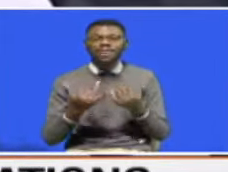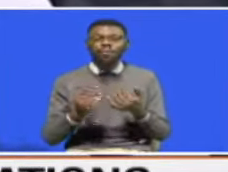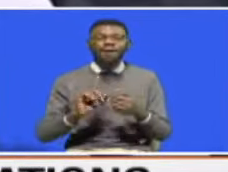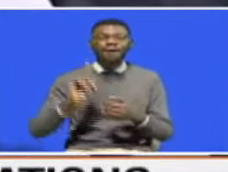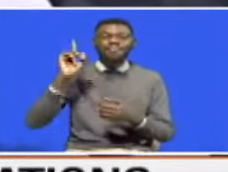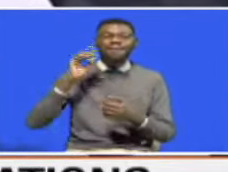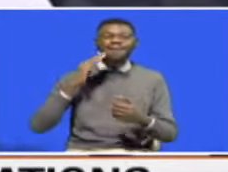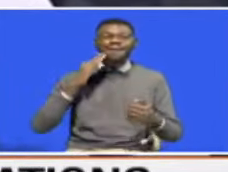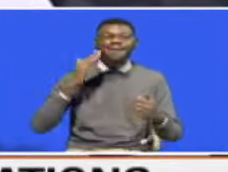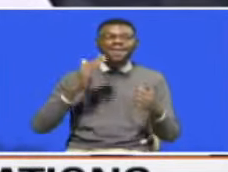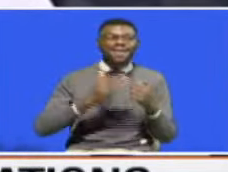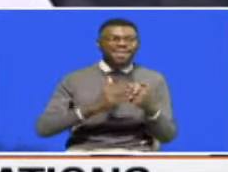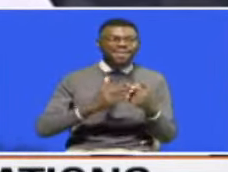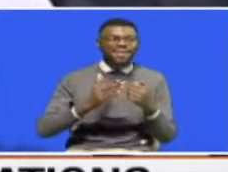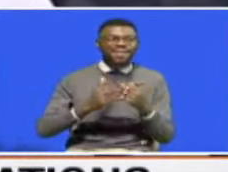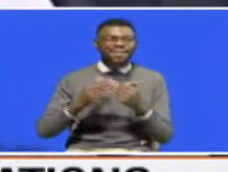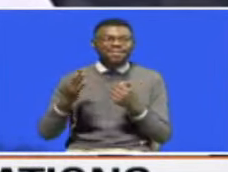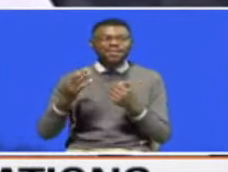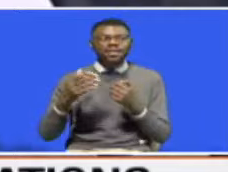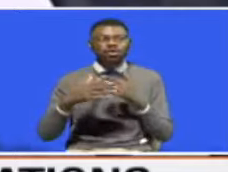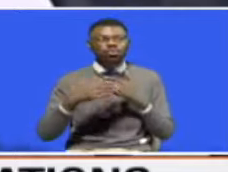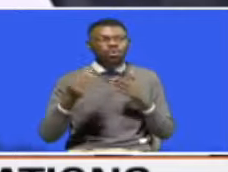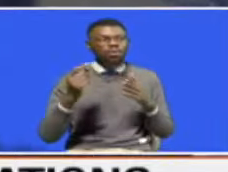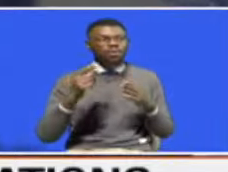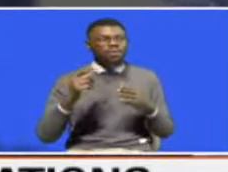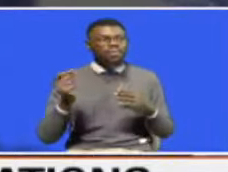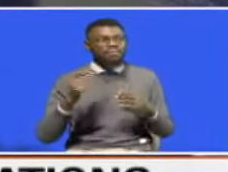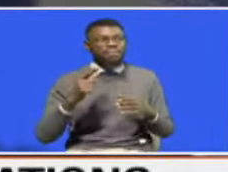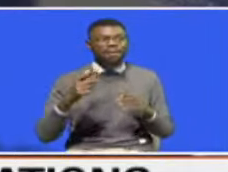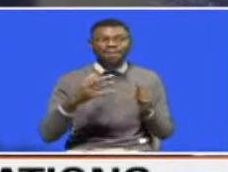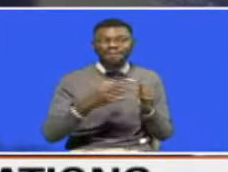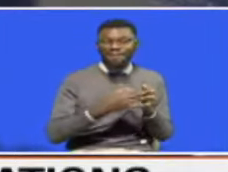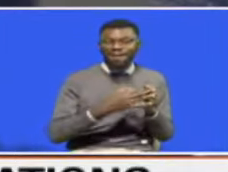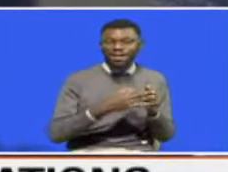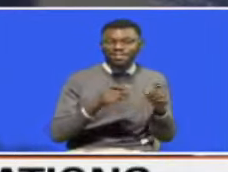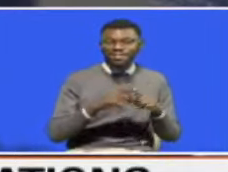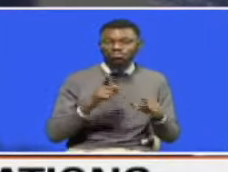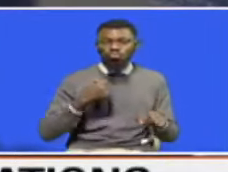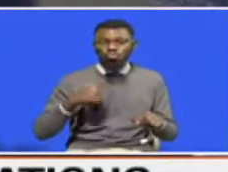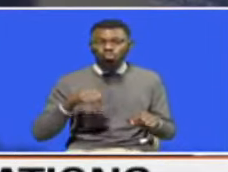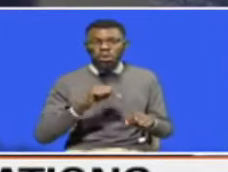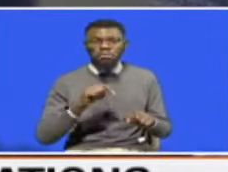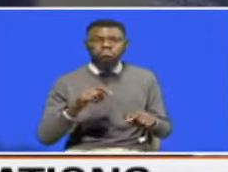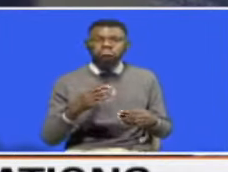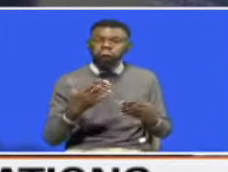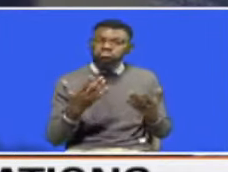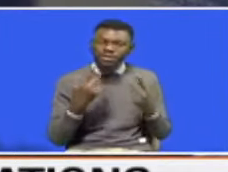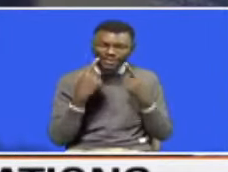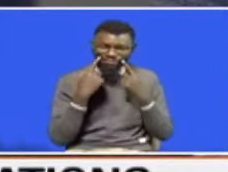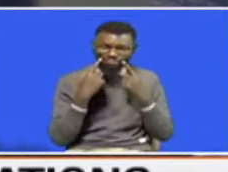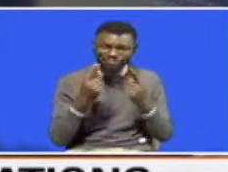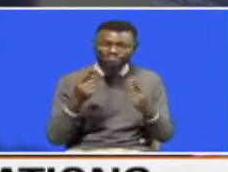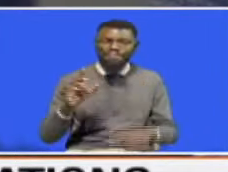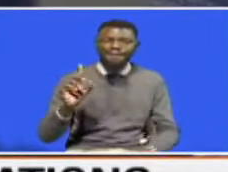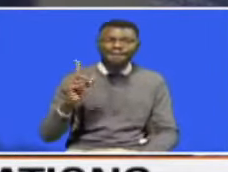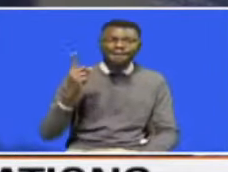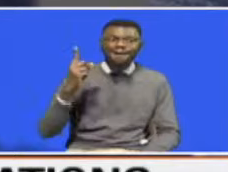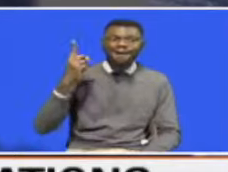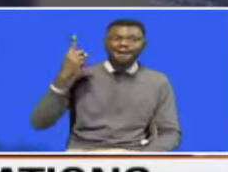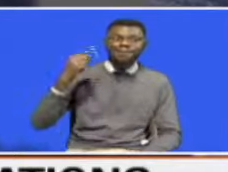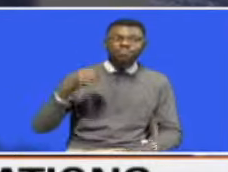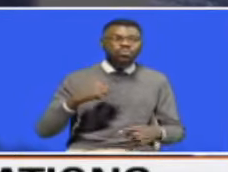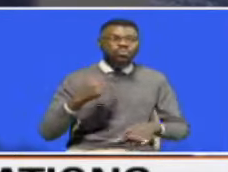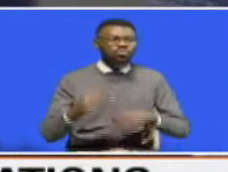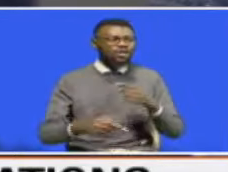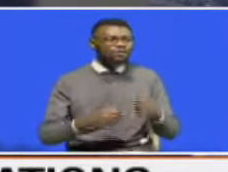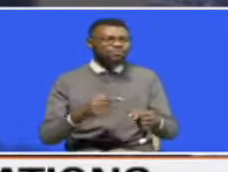$903 in the month of August. And from where we sit as a regulator, we see this trend continuing towards the end of the year. What you see is just a